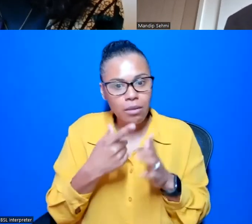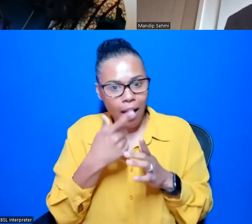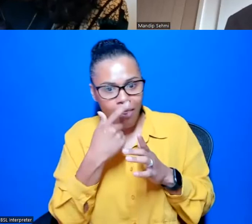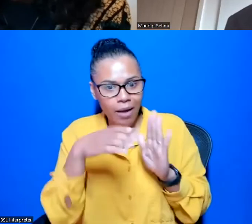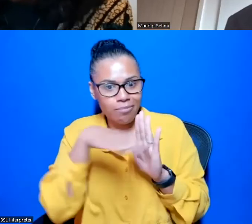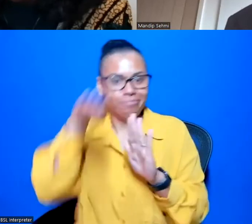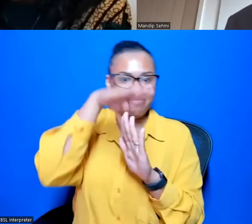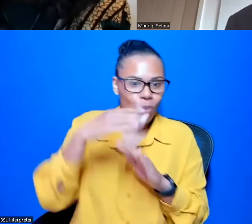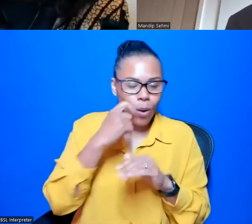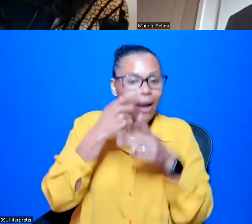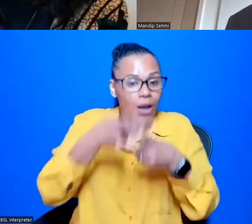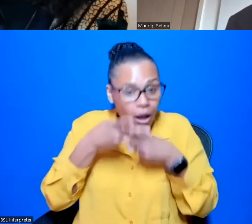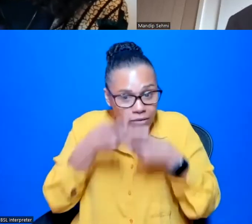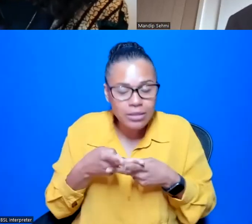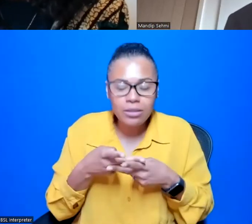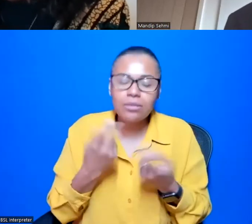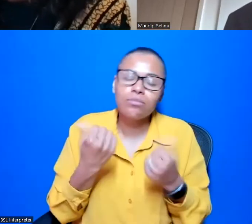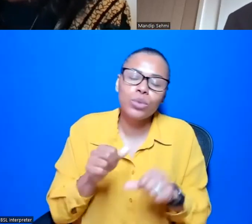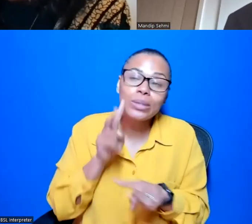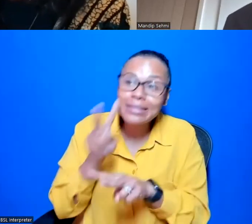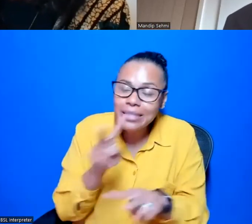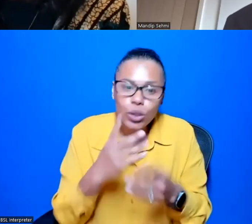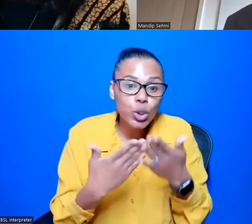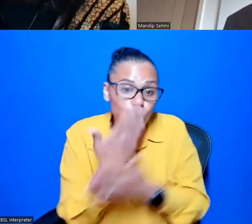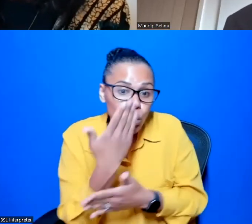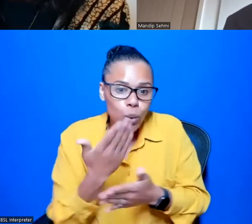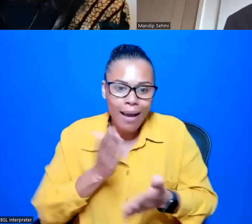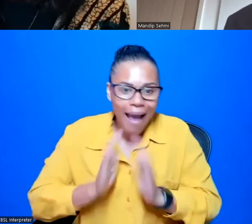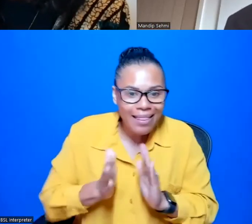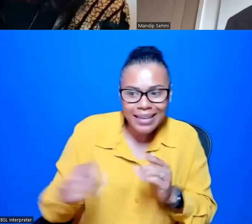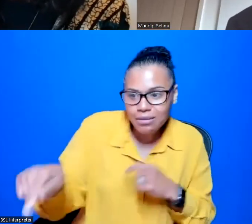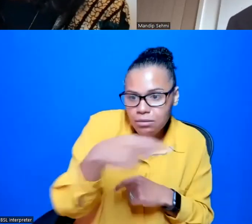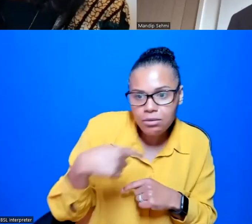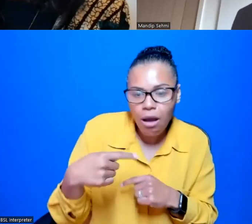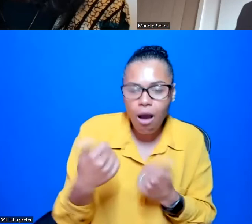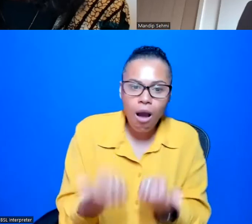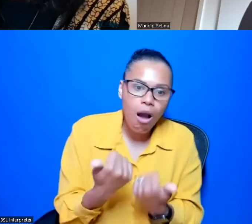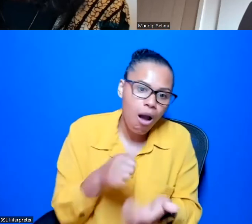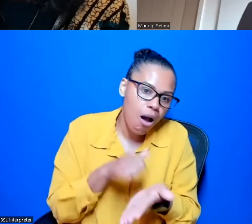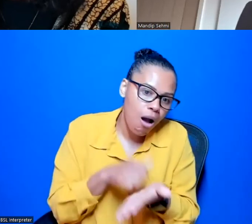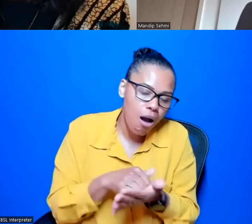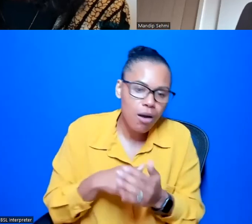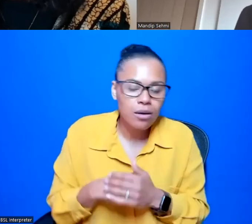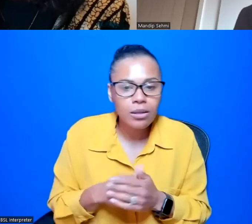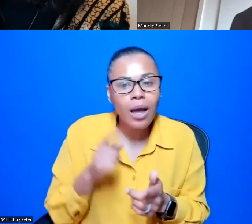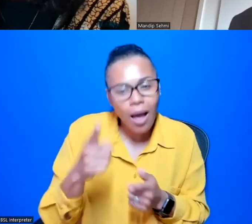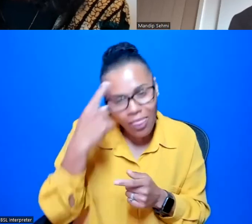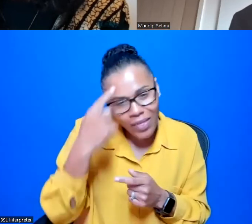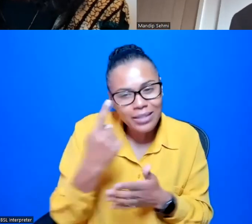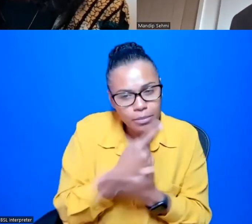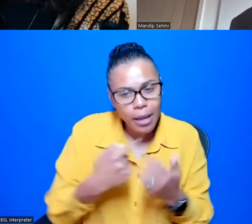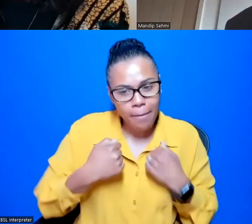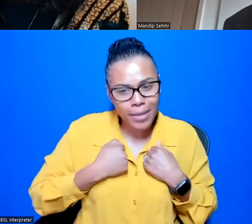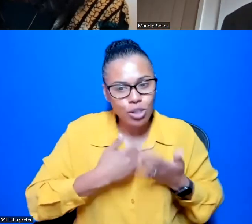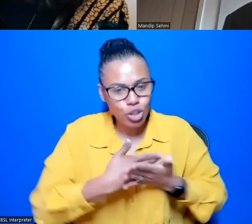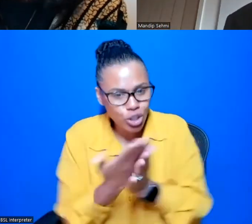athletes coming through was an amazing opportunity. And I think for me, it's about sharing my experiences because I'm still involved in